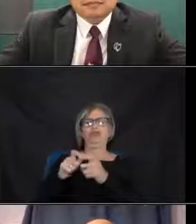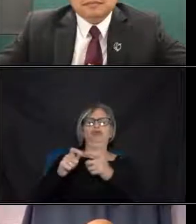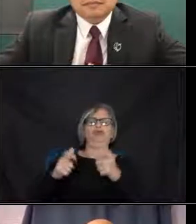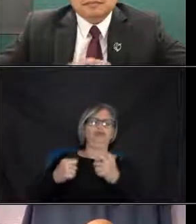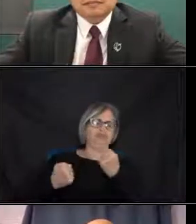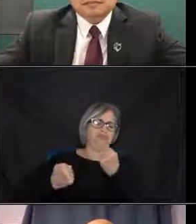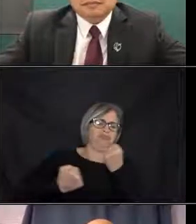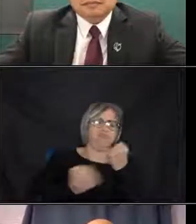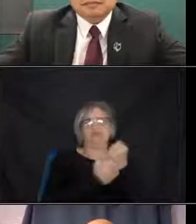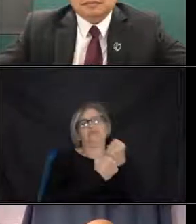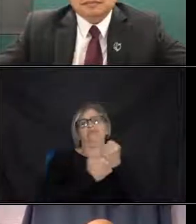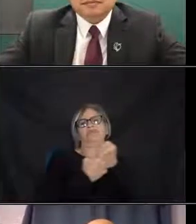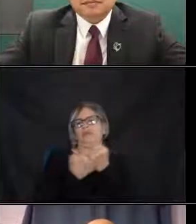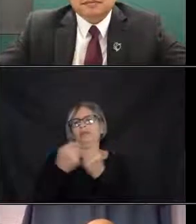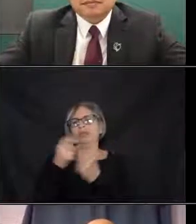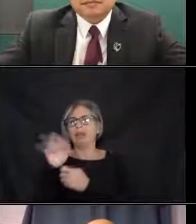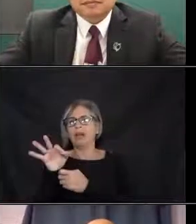of